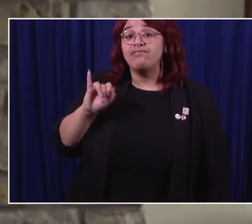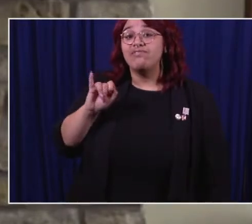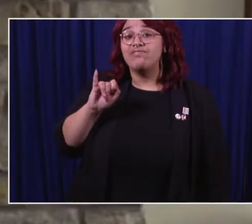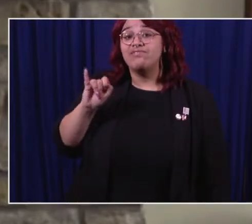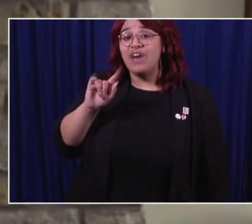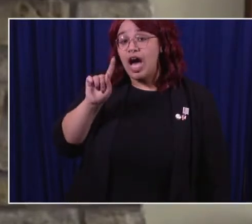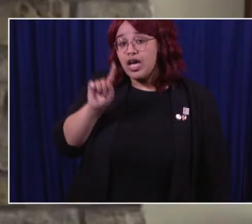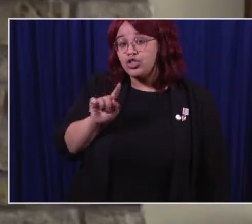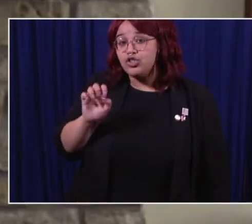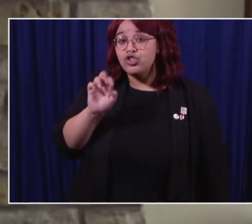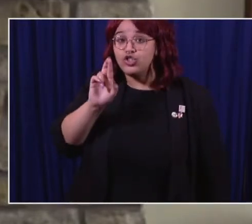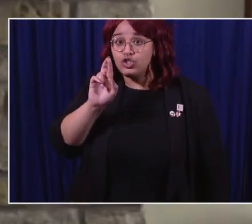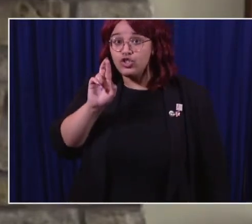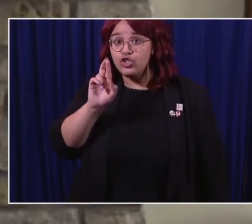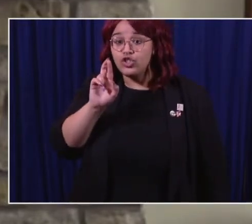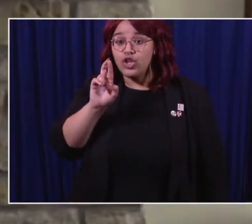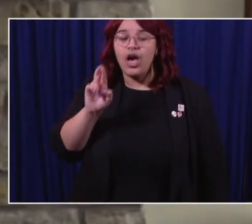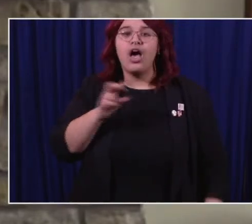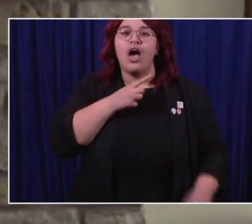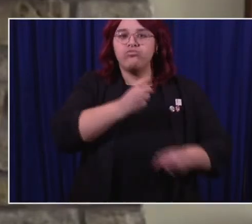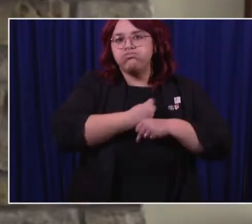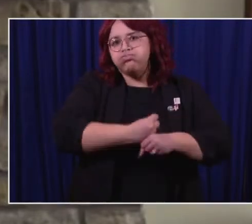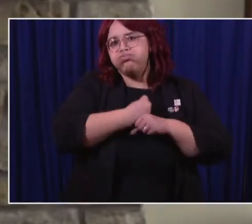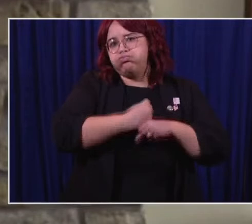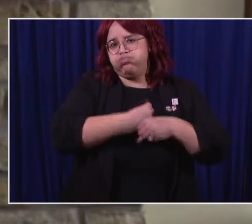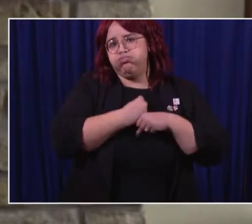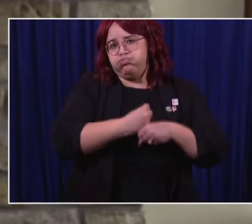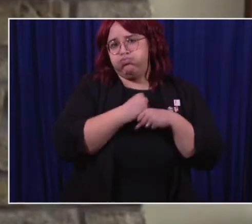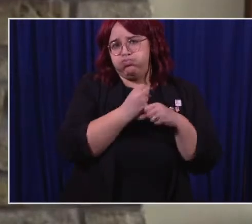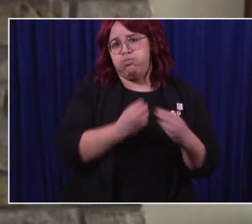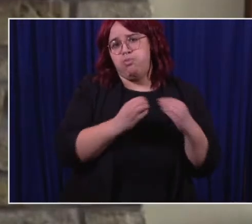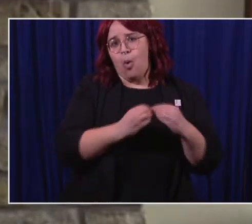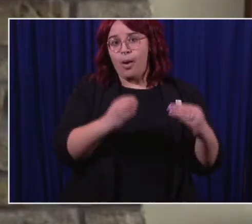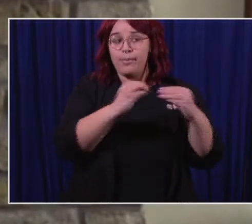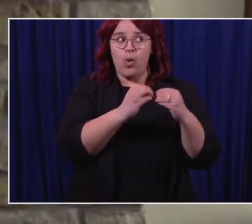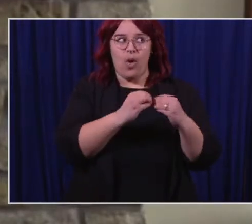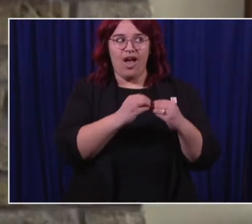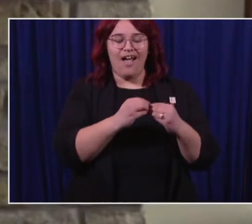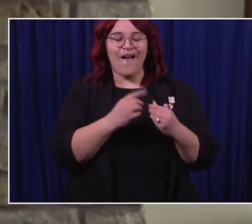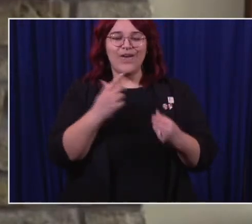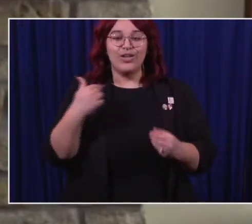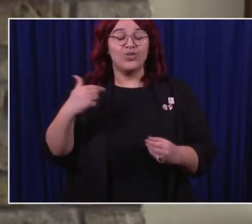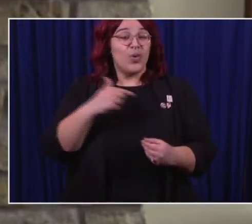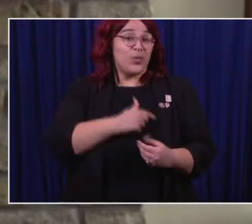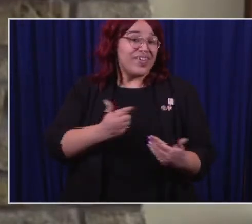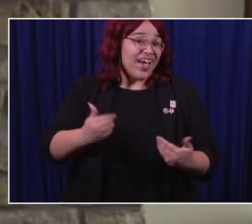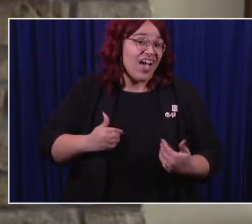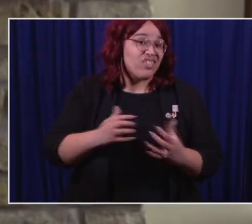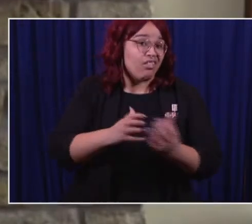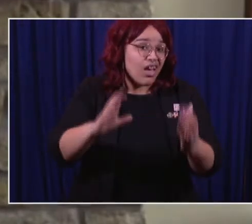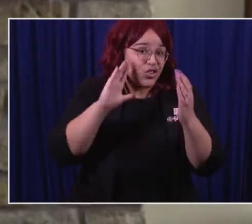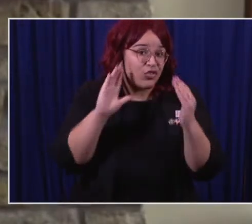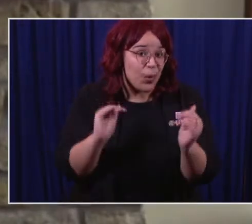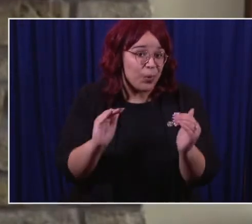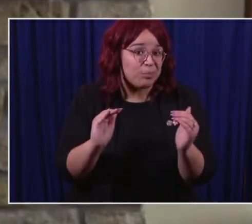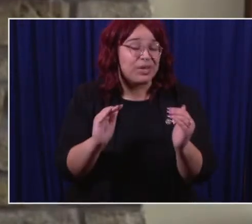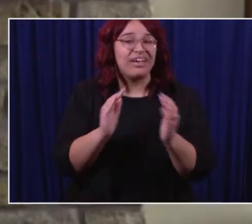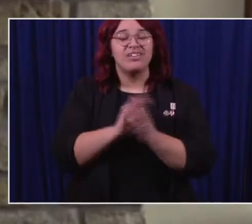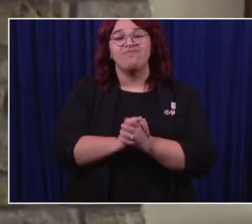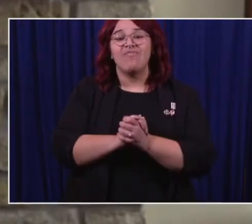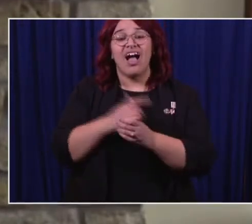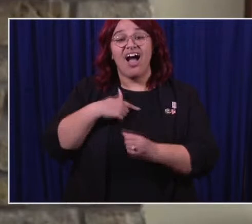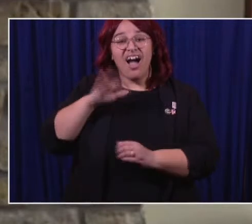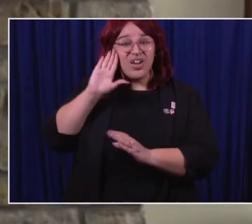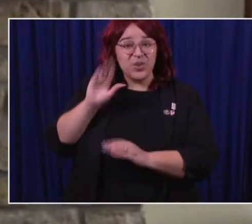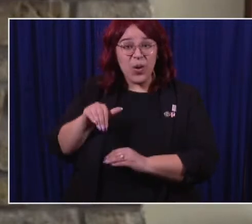we're optimistic about the future. I think people should be optimistic. I know people are frustrated who can't get the